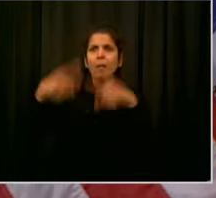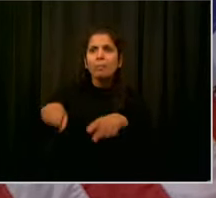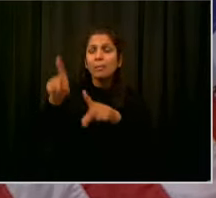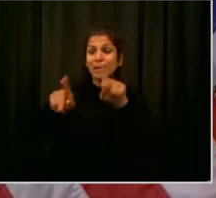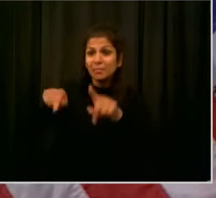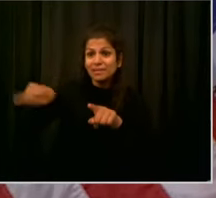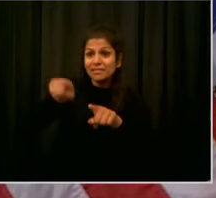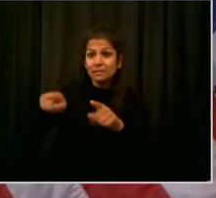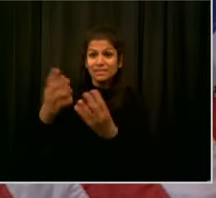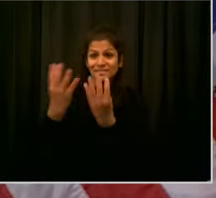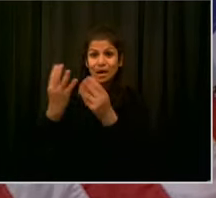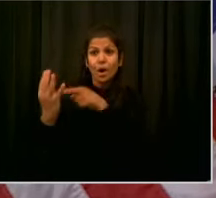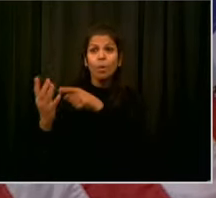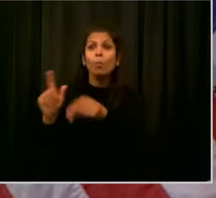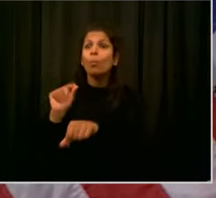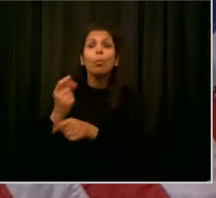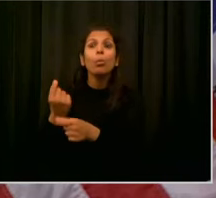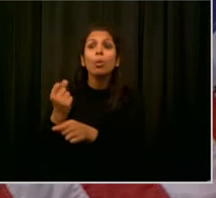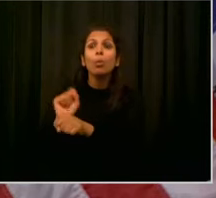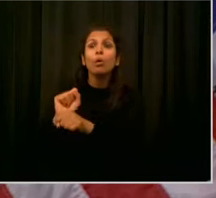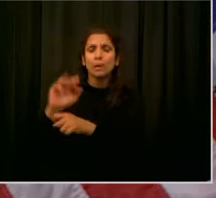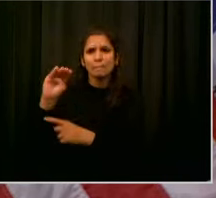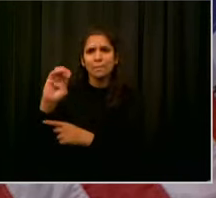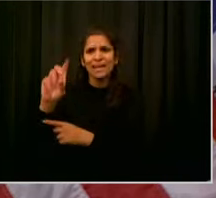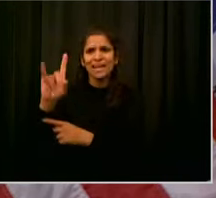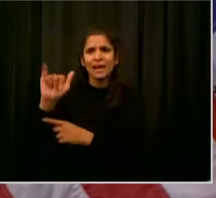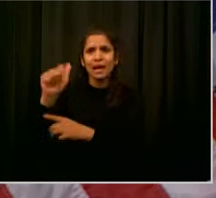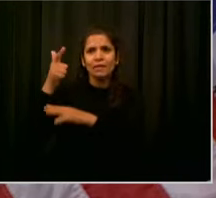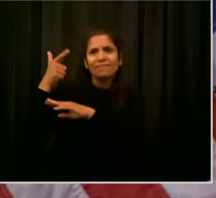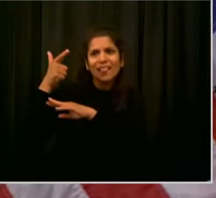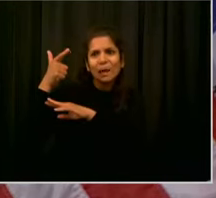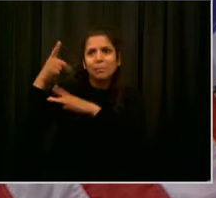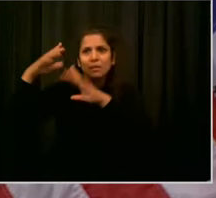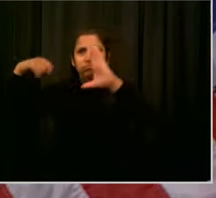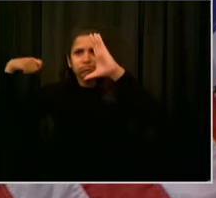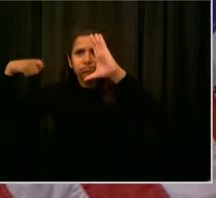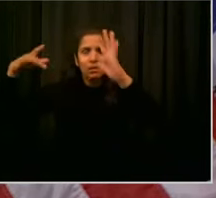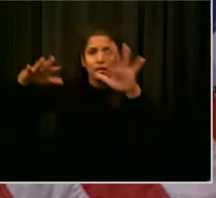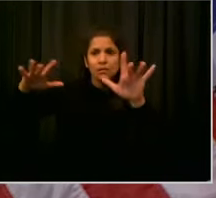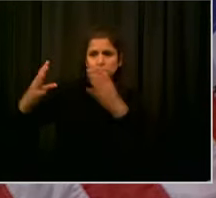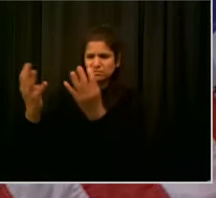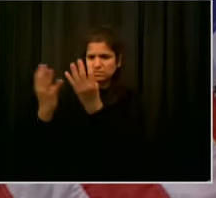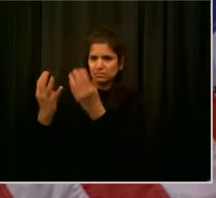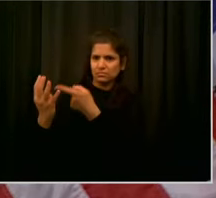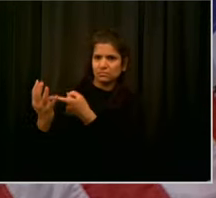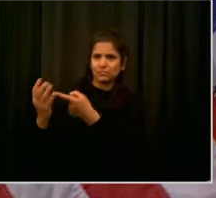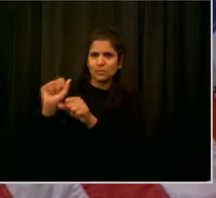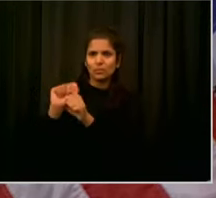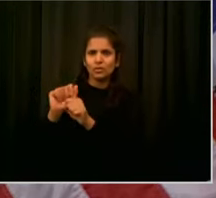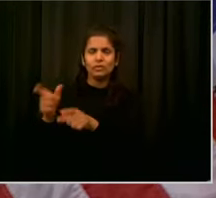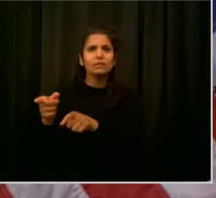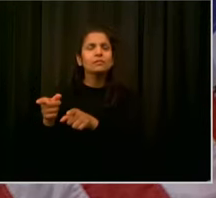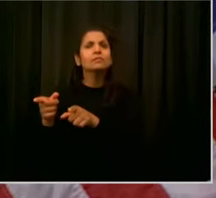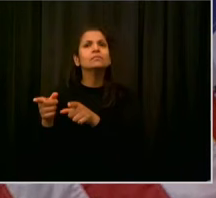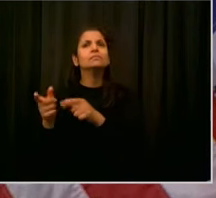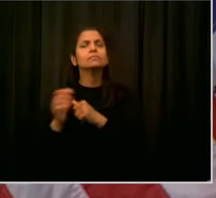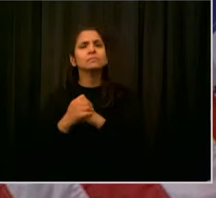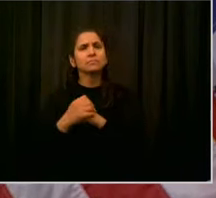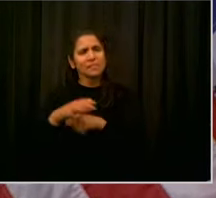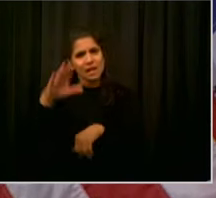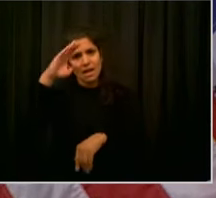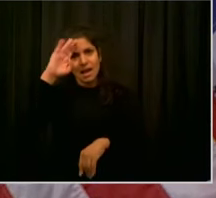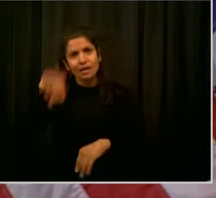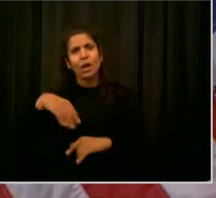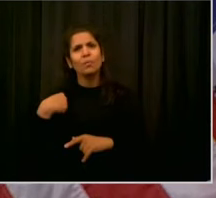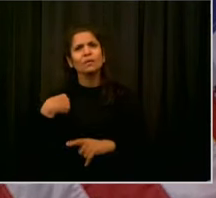number is now and if any of those officers are still allowed to police protest while under investigation. And then my second question is